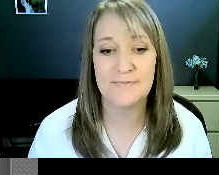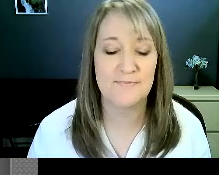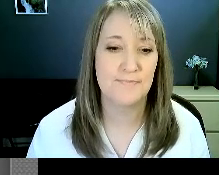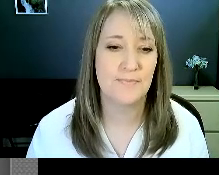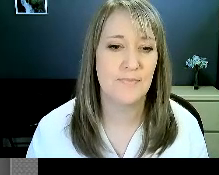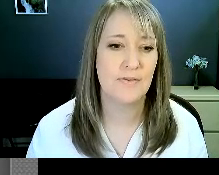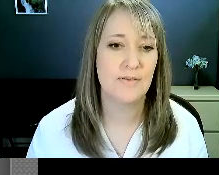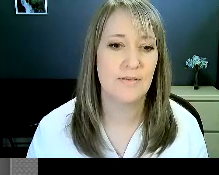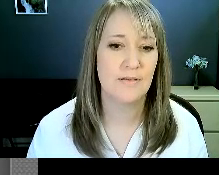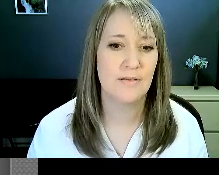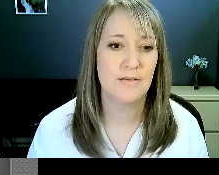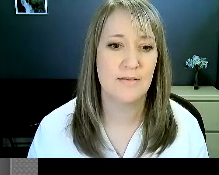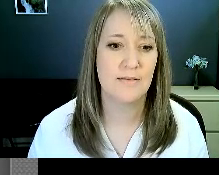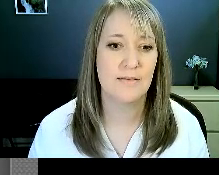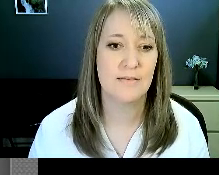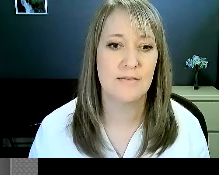emphasized.